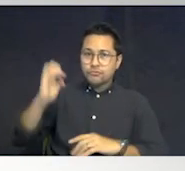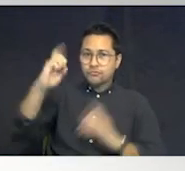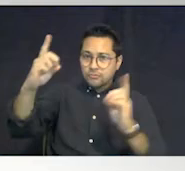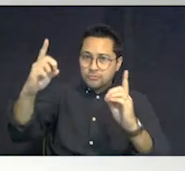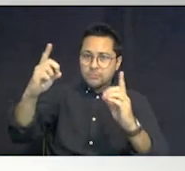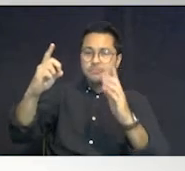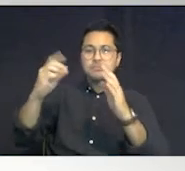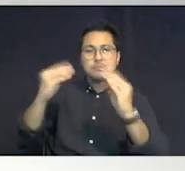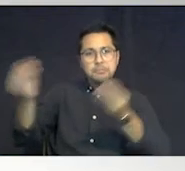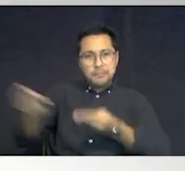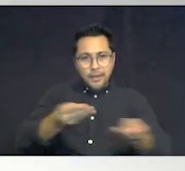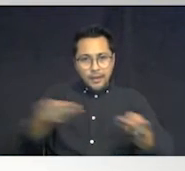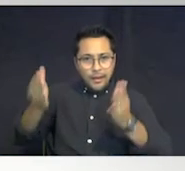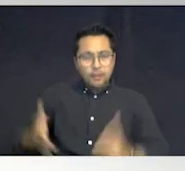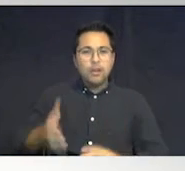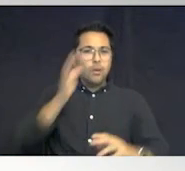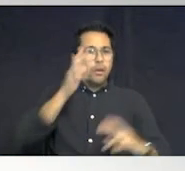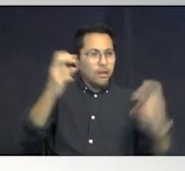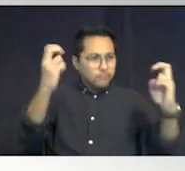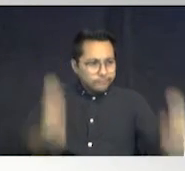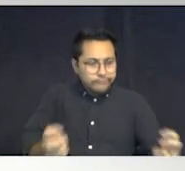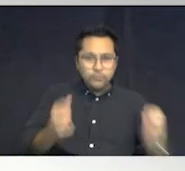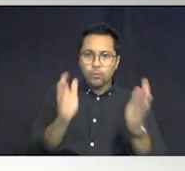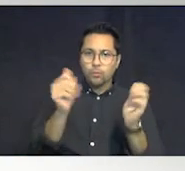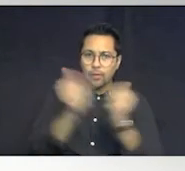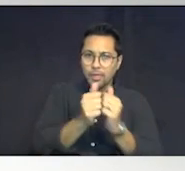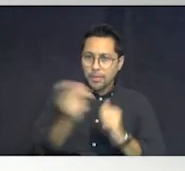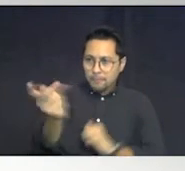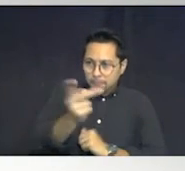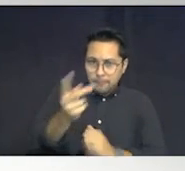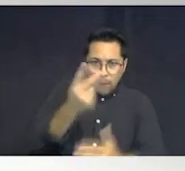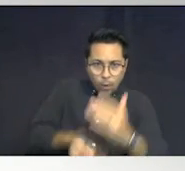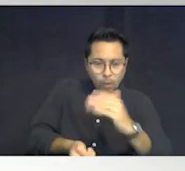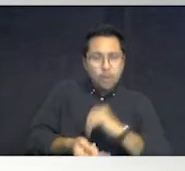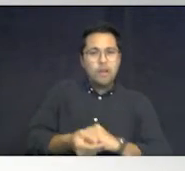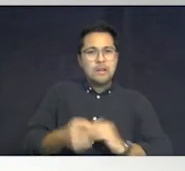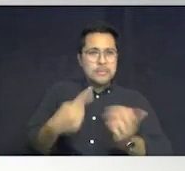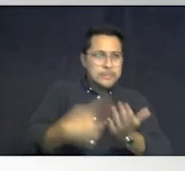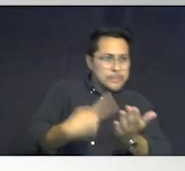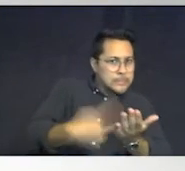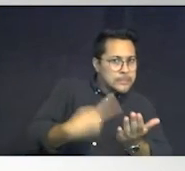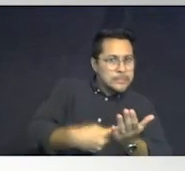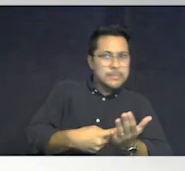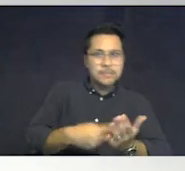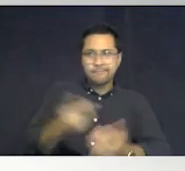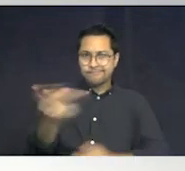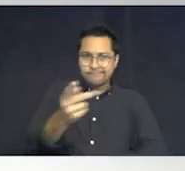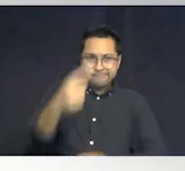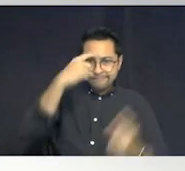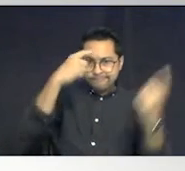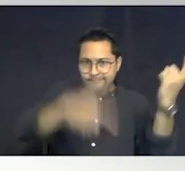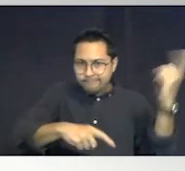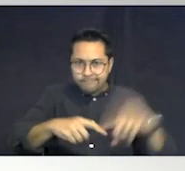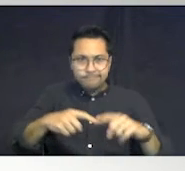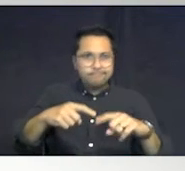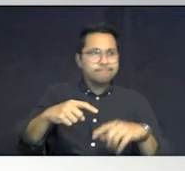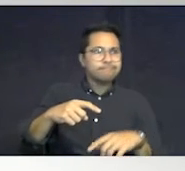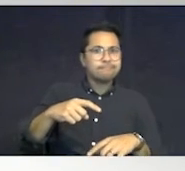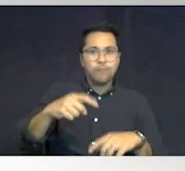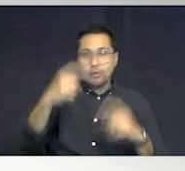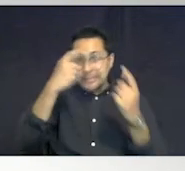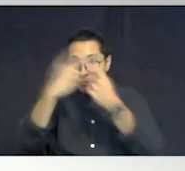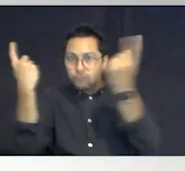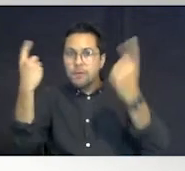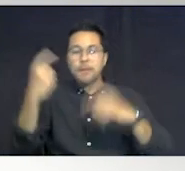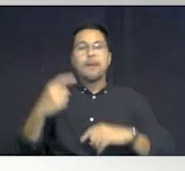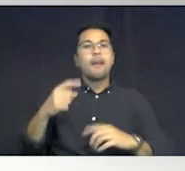sits down with the parties to negotiate, to discuss their disagreements, and come to a written settlement